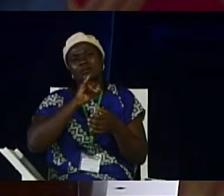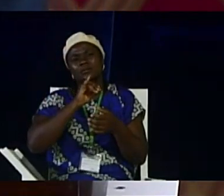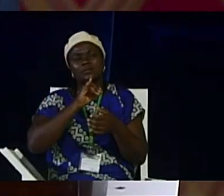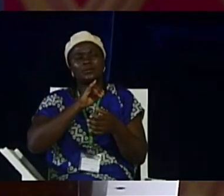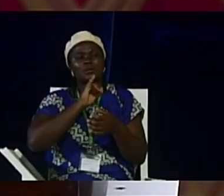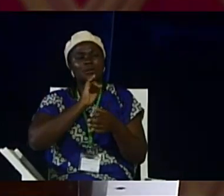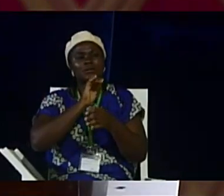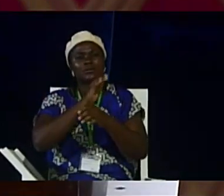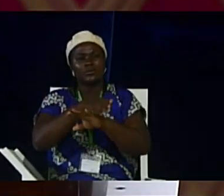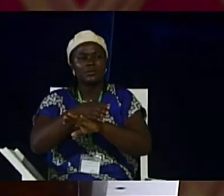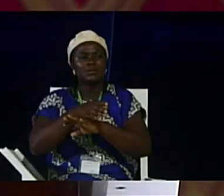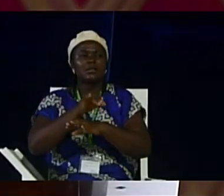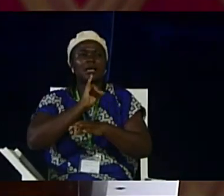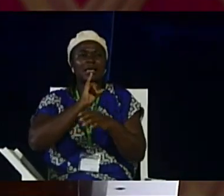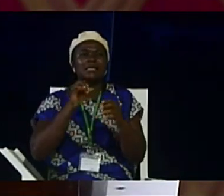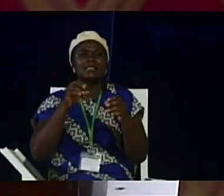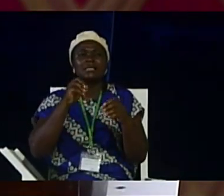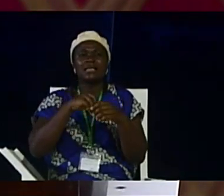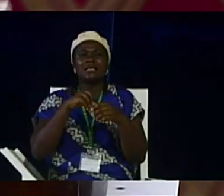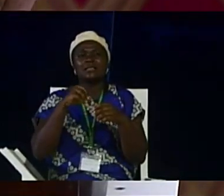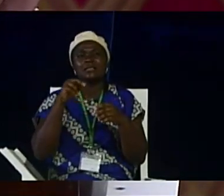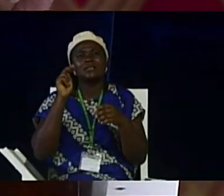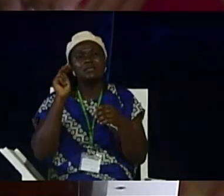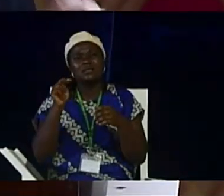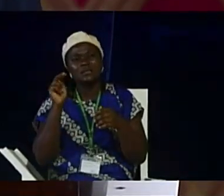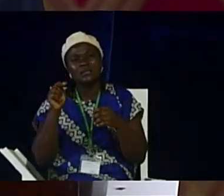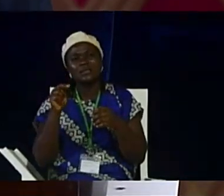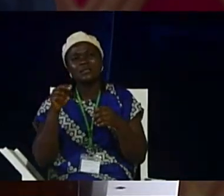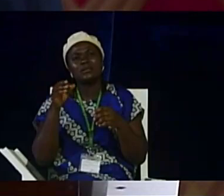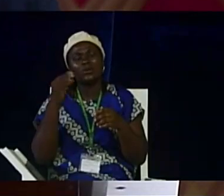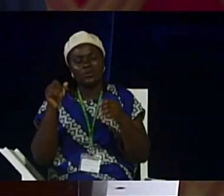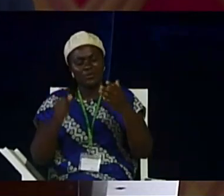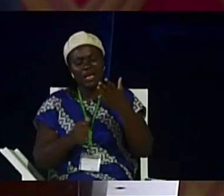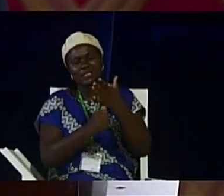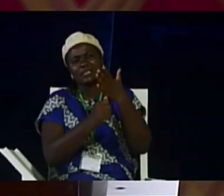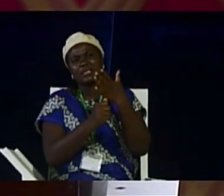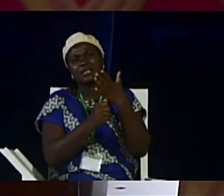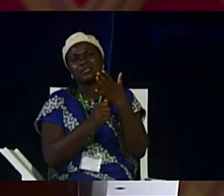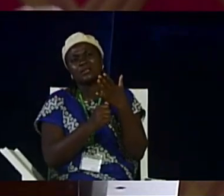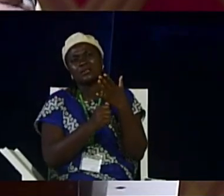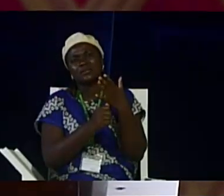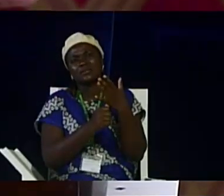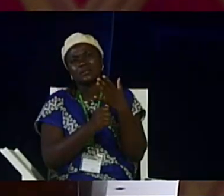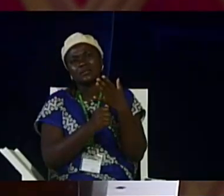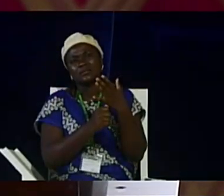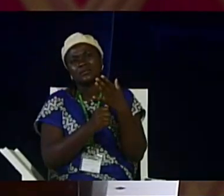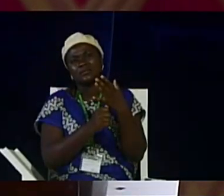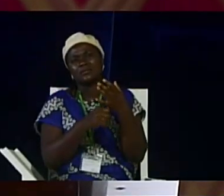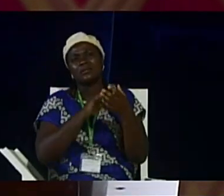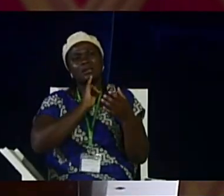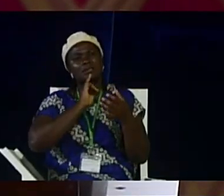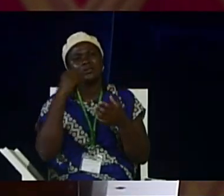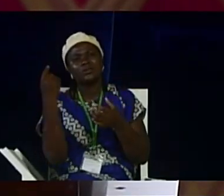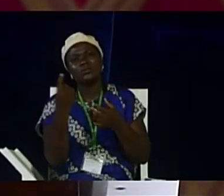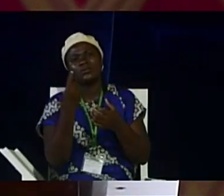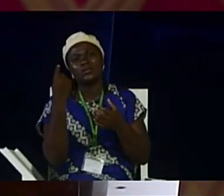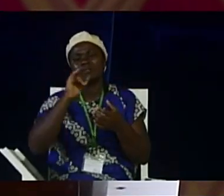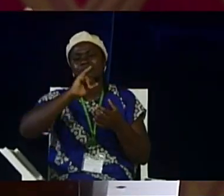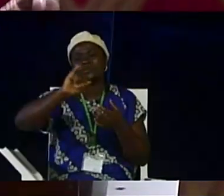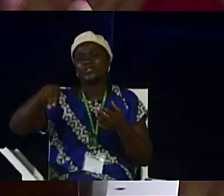in desperate need of assistance, it's only